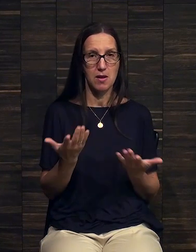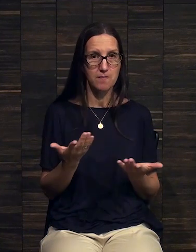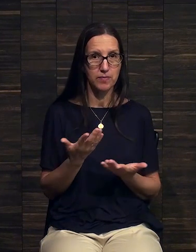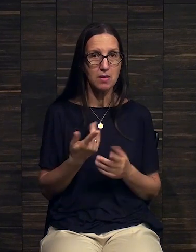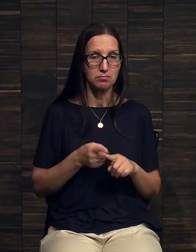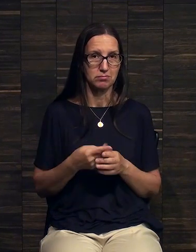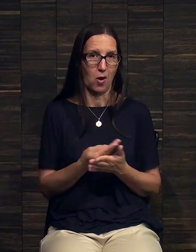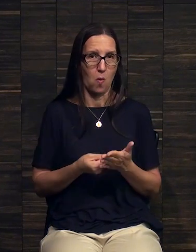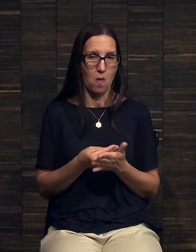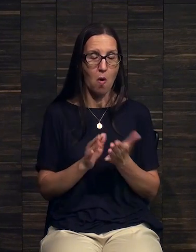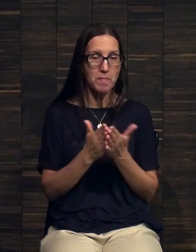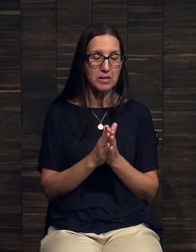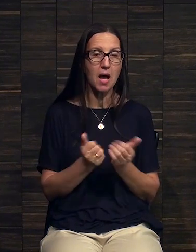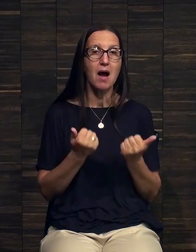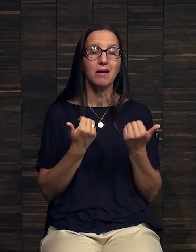phenomenon.